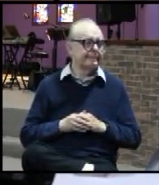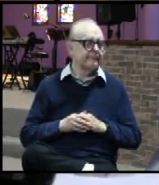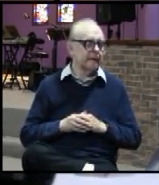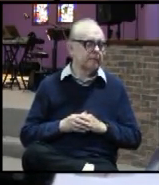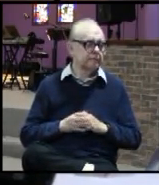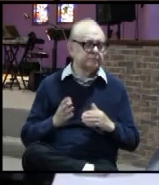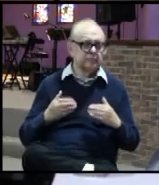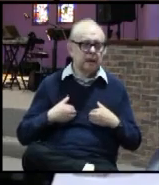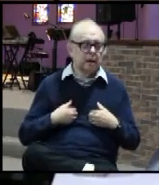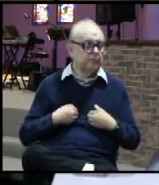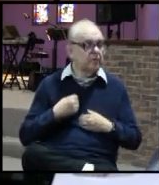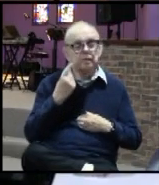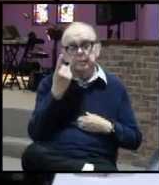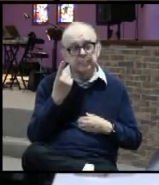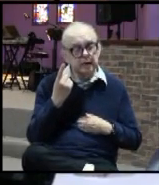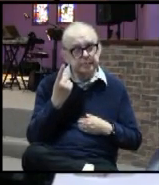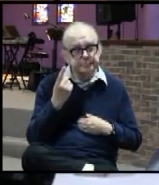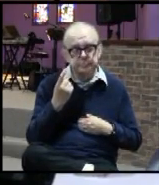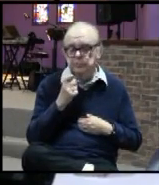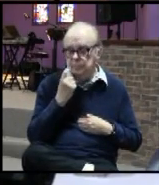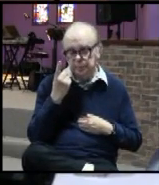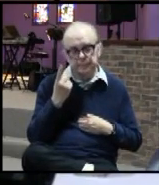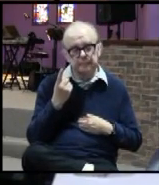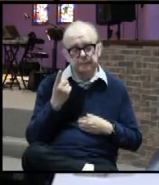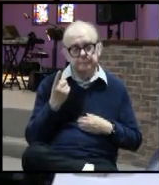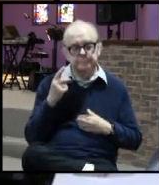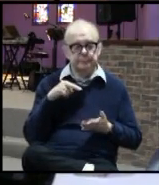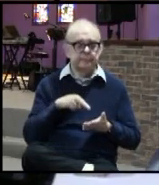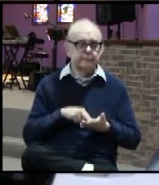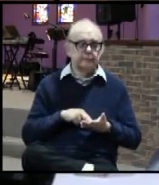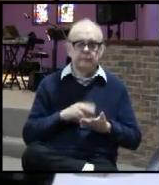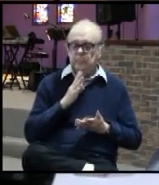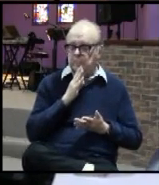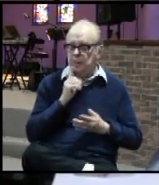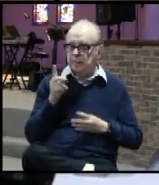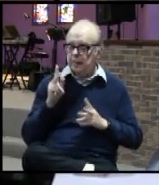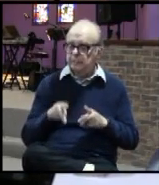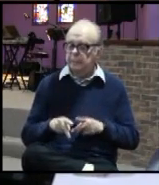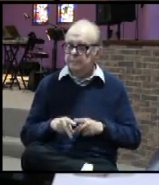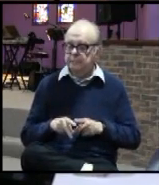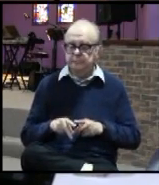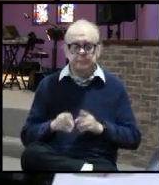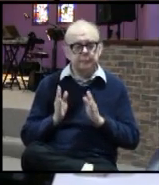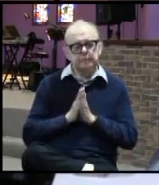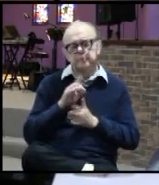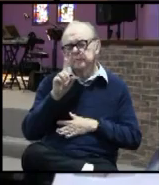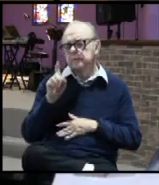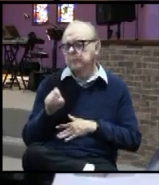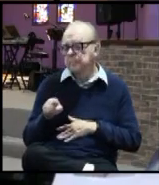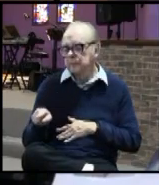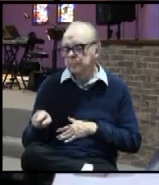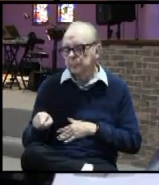who have no clue. Sometimes you're standing there and you're talking to them and you ask them,